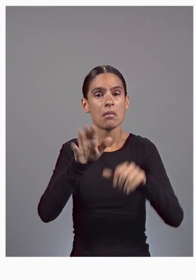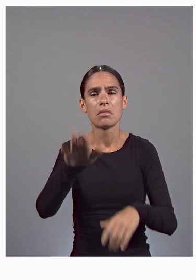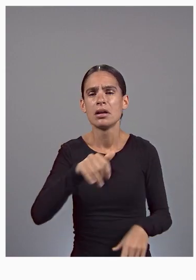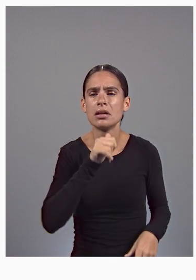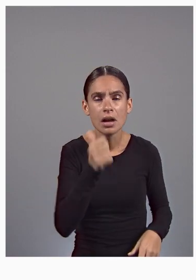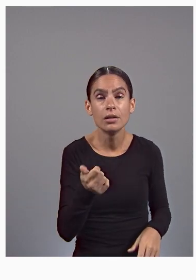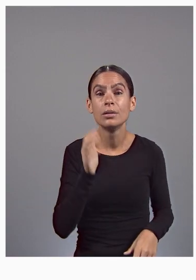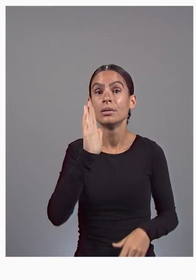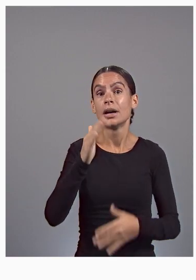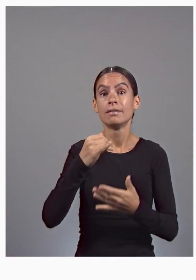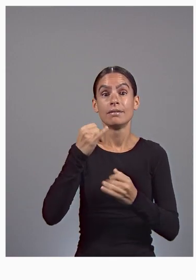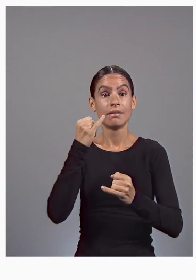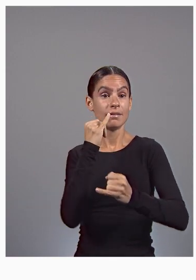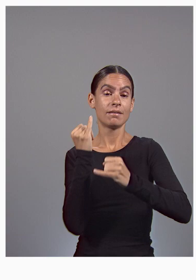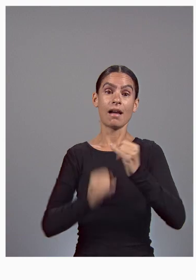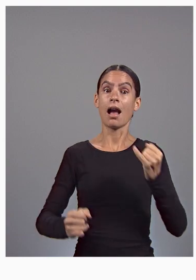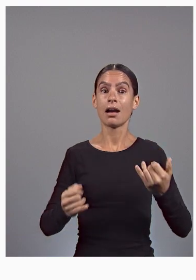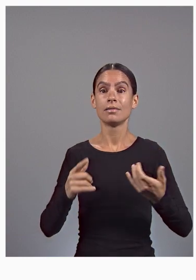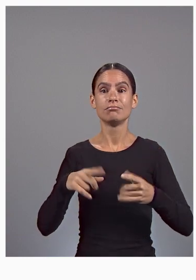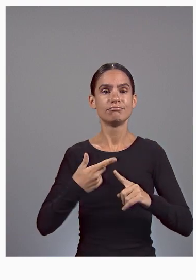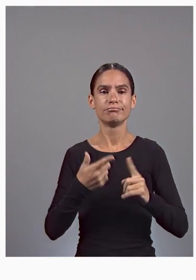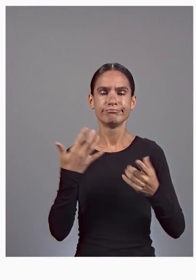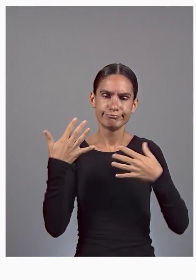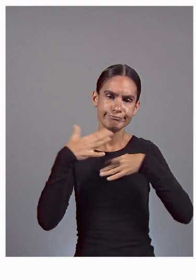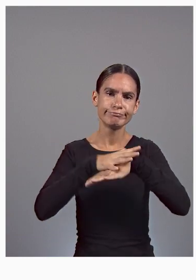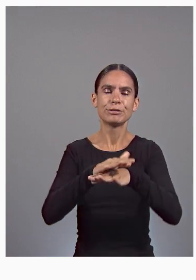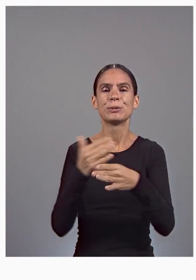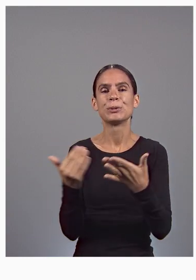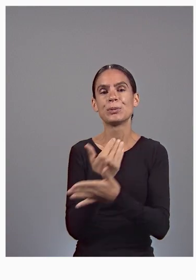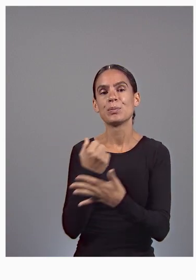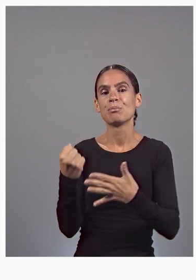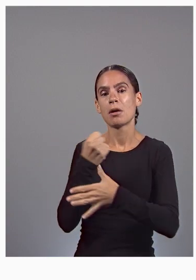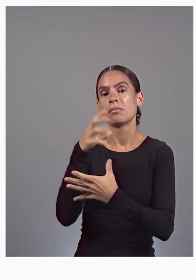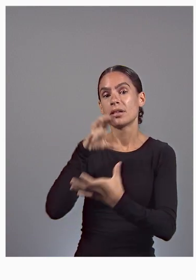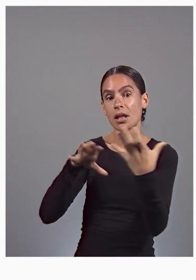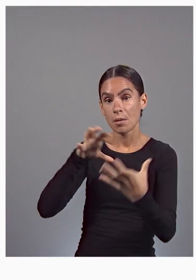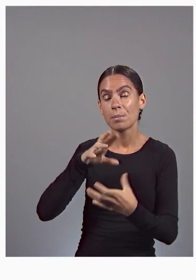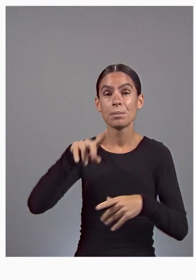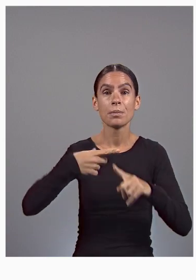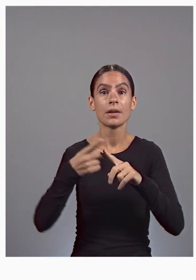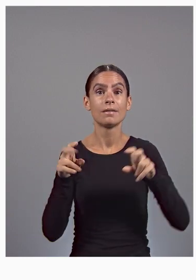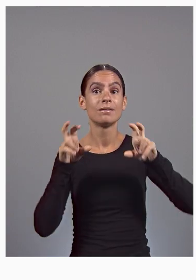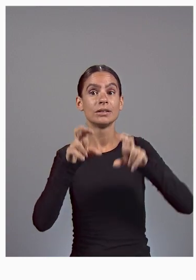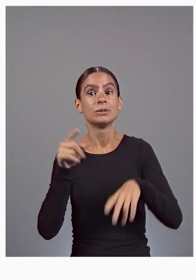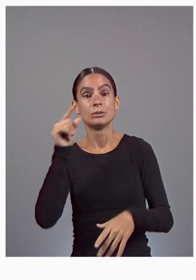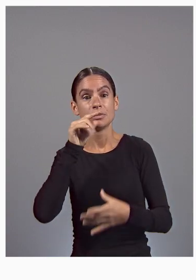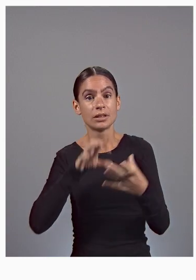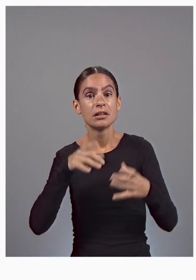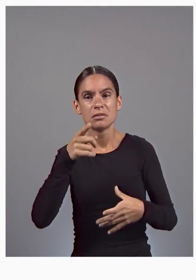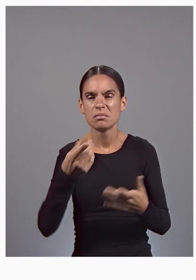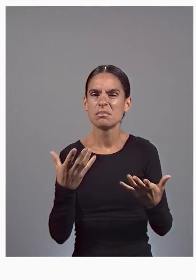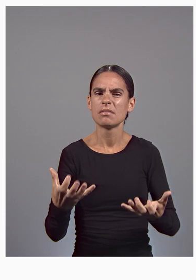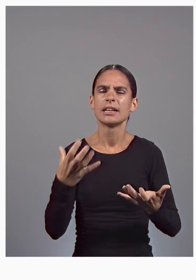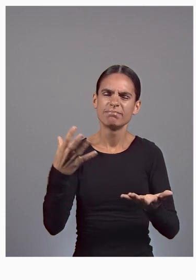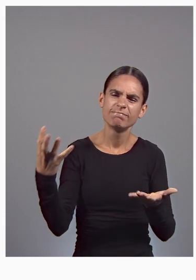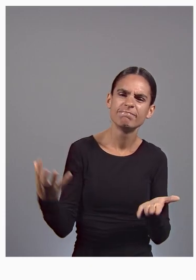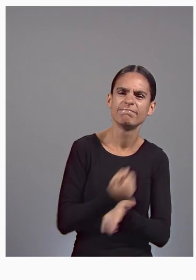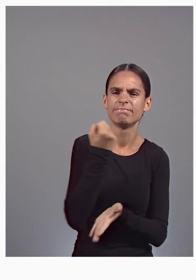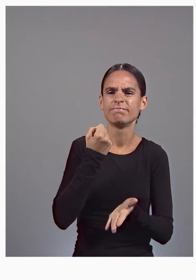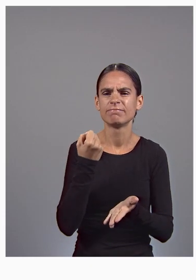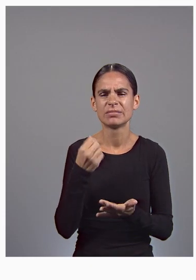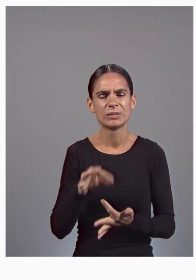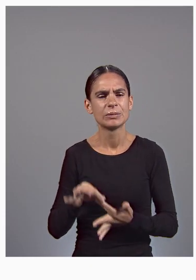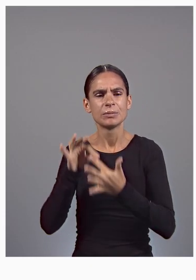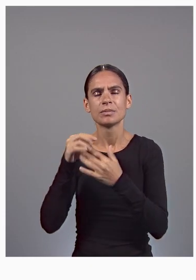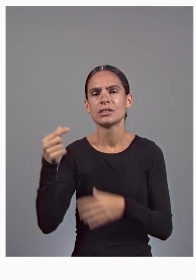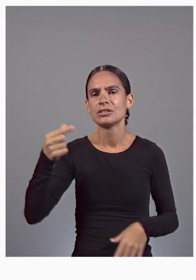migration to your new primary cloud. So once you've invested in Google Cloud, you might start taking advantage of really awesome stuff like GKE Autopilot.